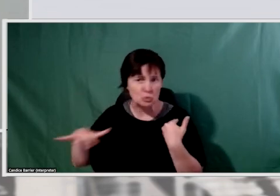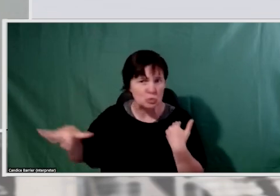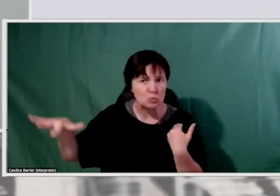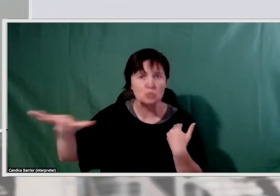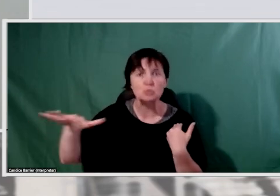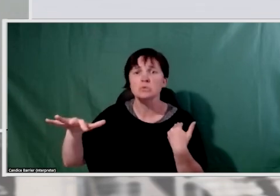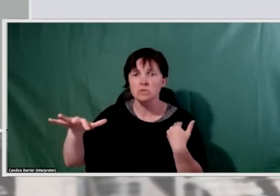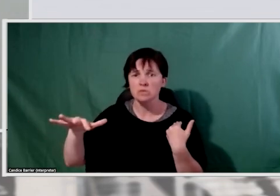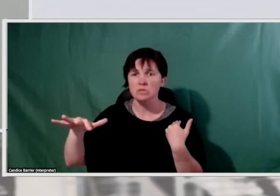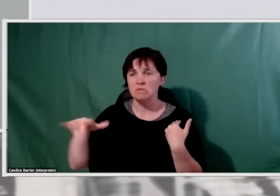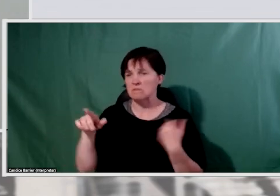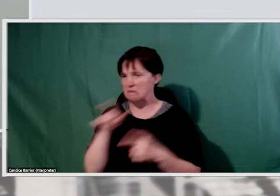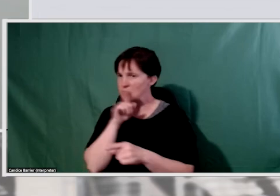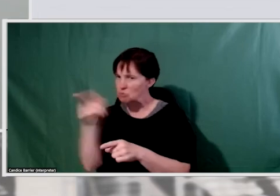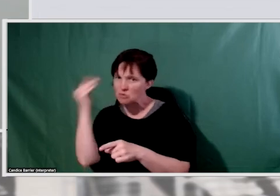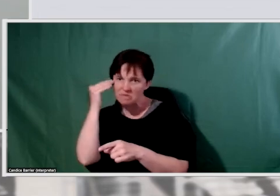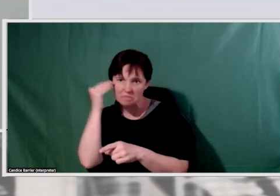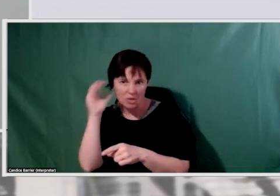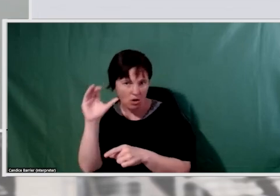you're familiar, Carlos.